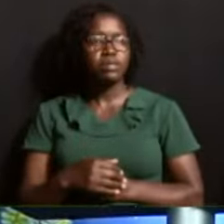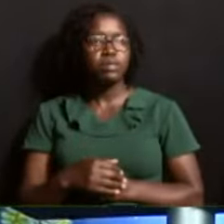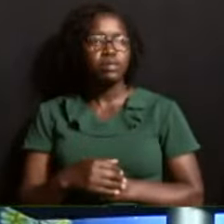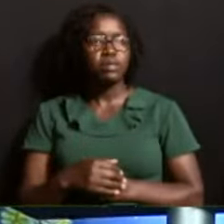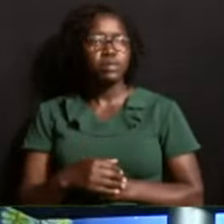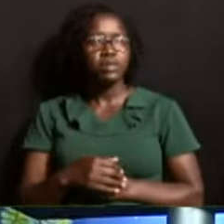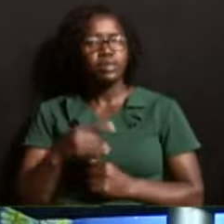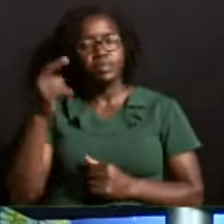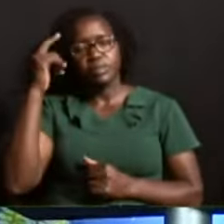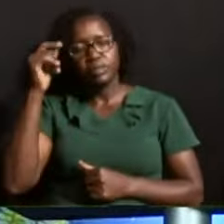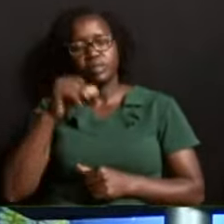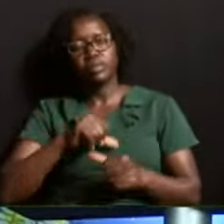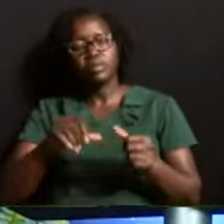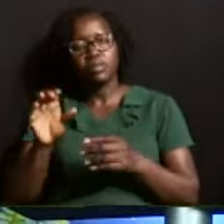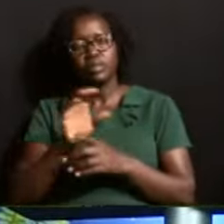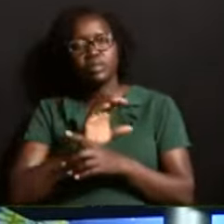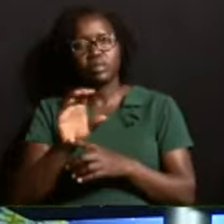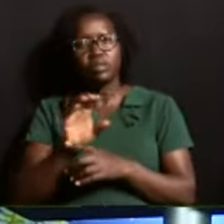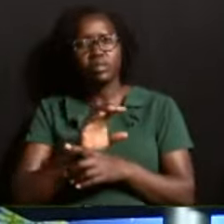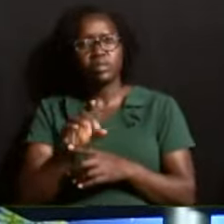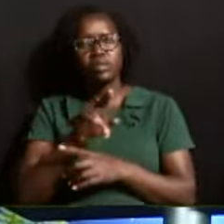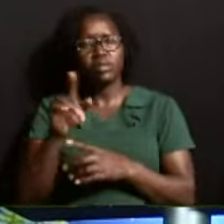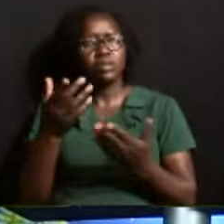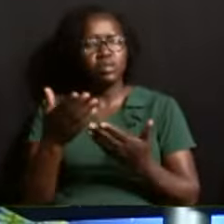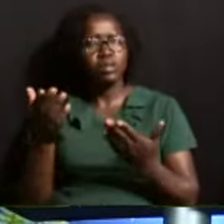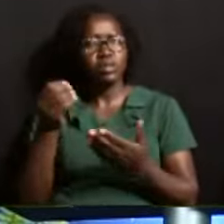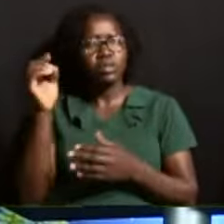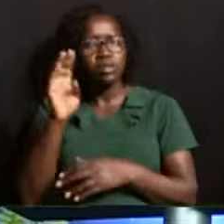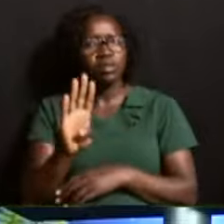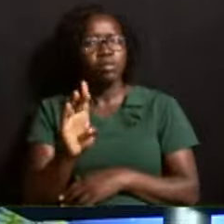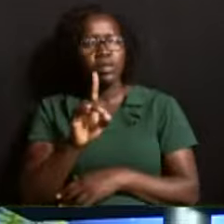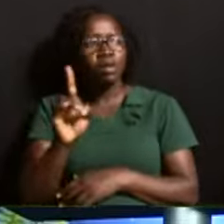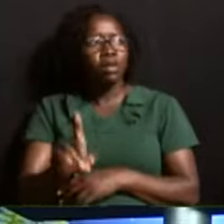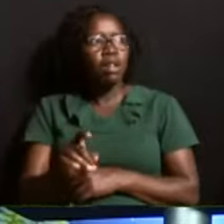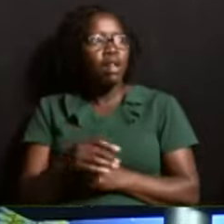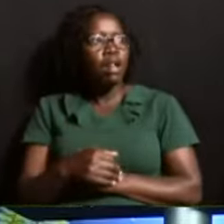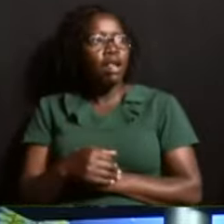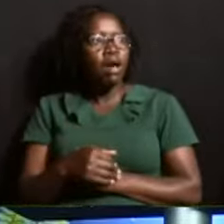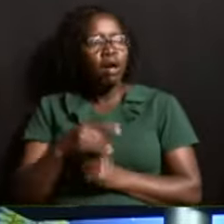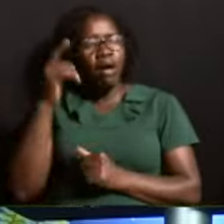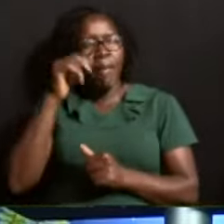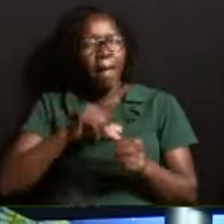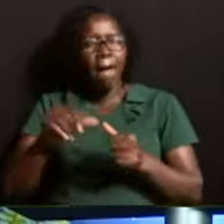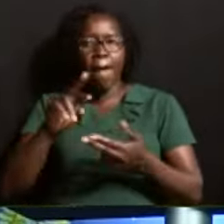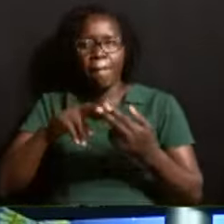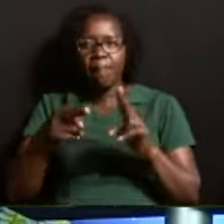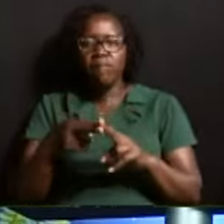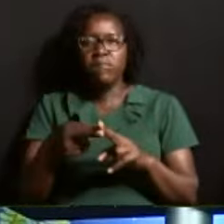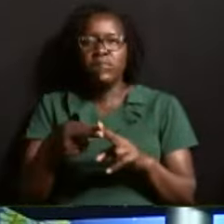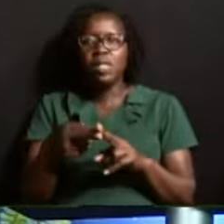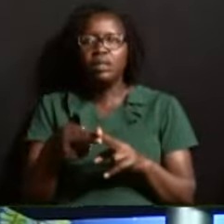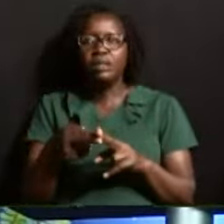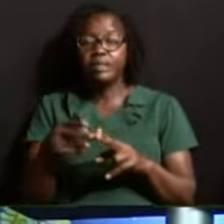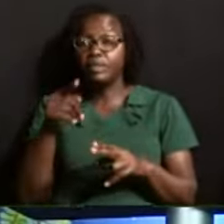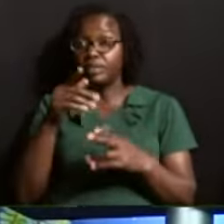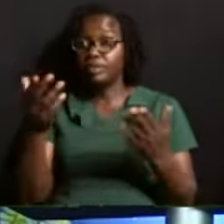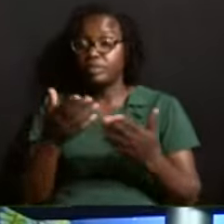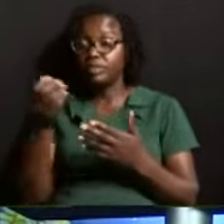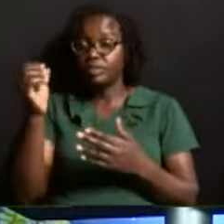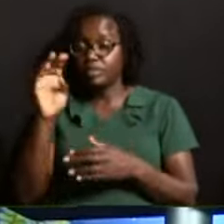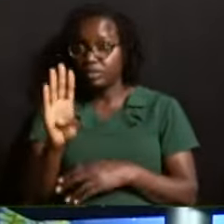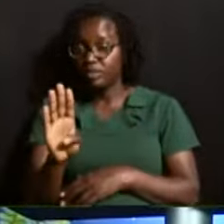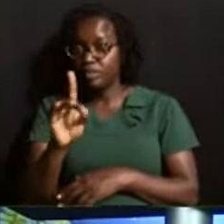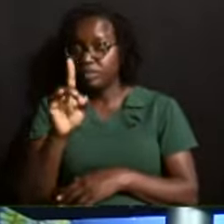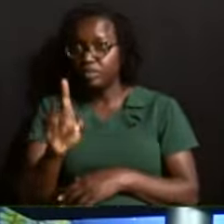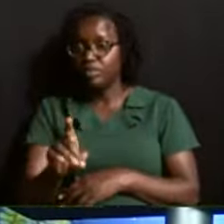Think about your career. Are you where you are supposed to be? Think about your relationships. Are you where you are supposed to